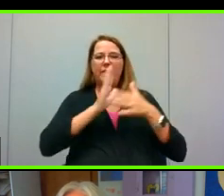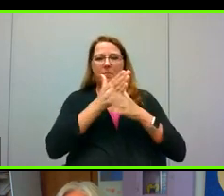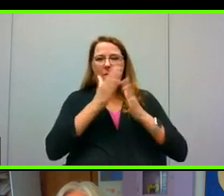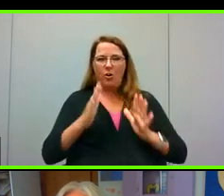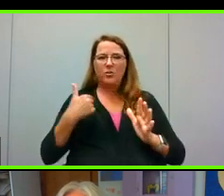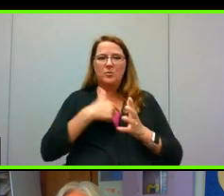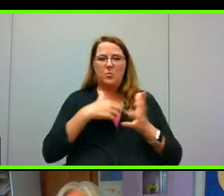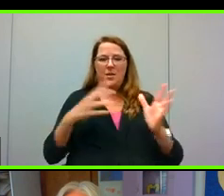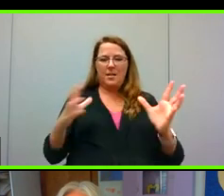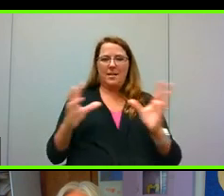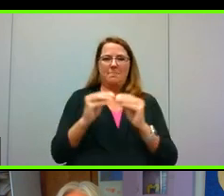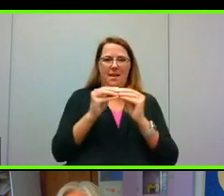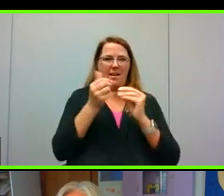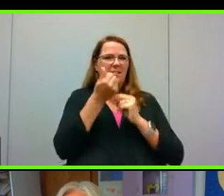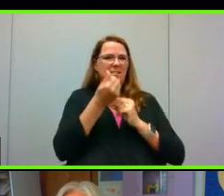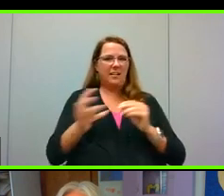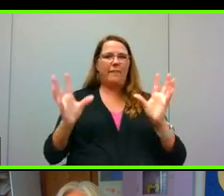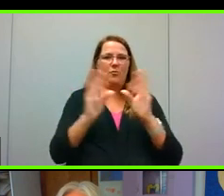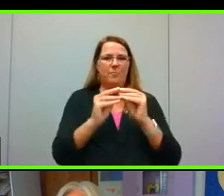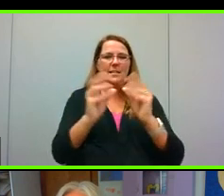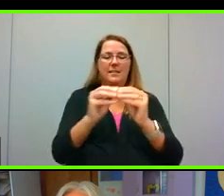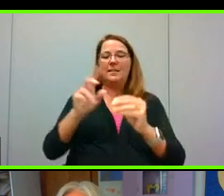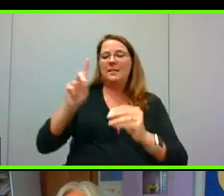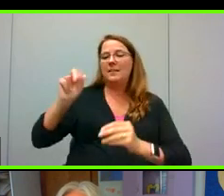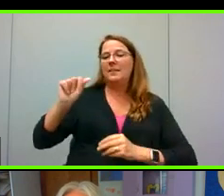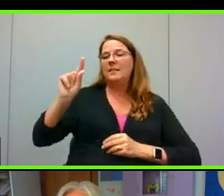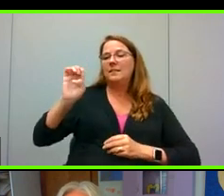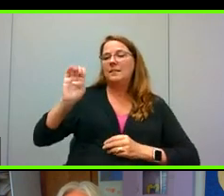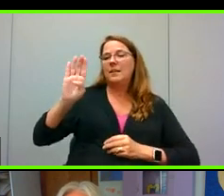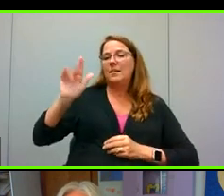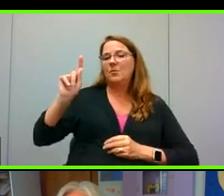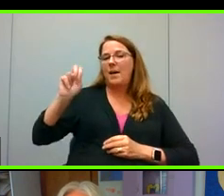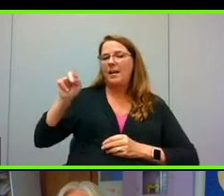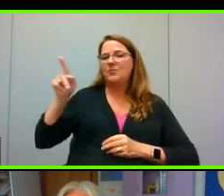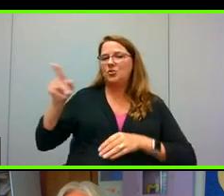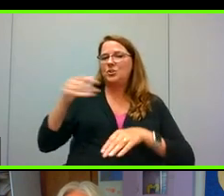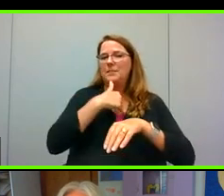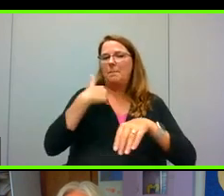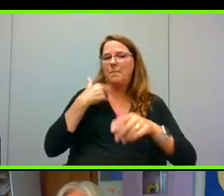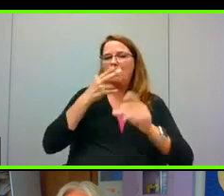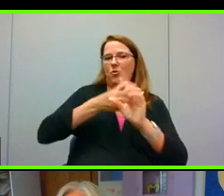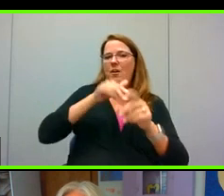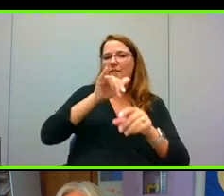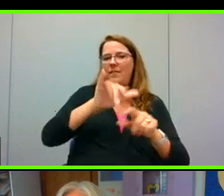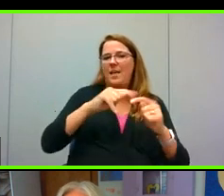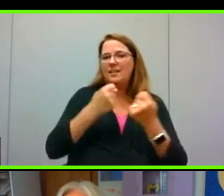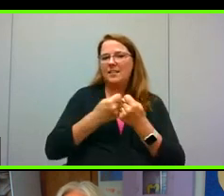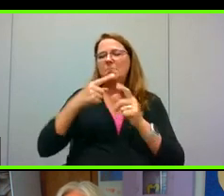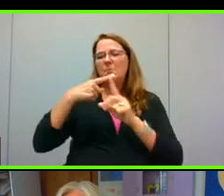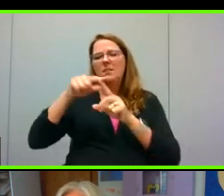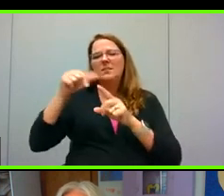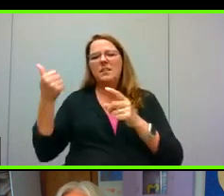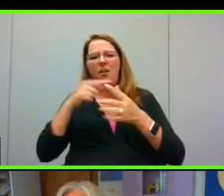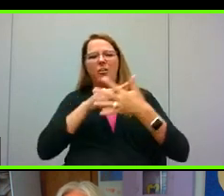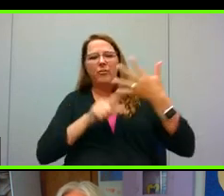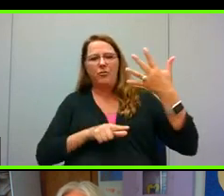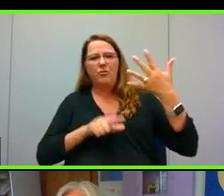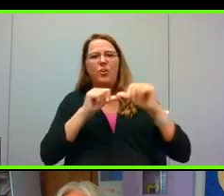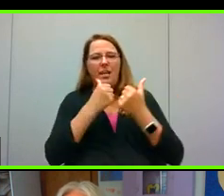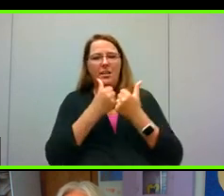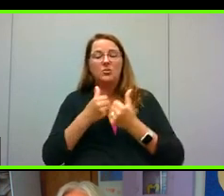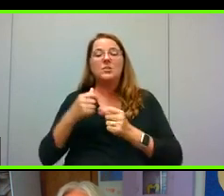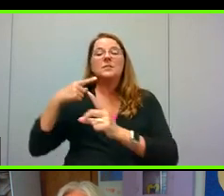planning sessions, and Dale Batten is a standing member of the core team with those other workforce agencies, and also she serves